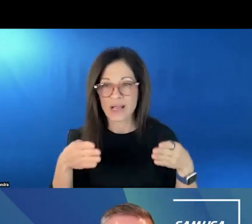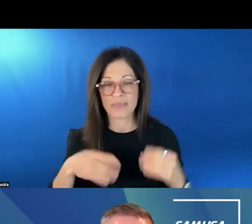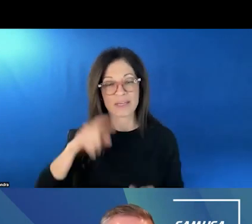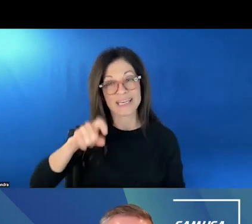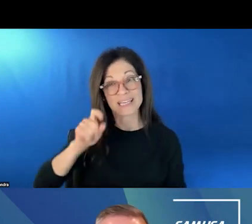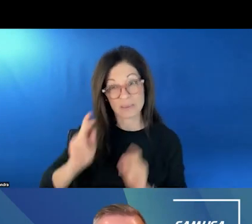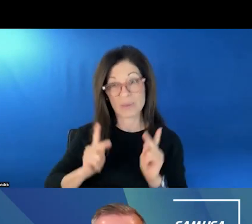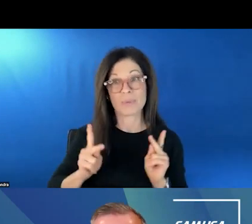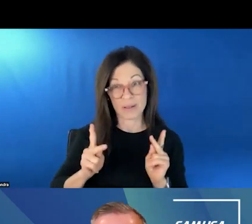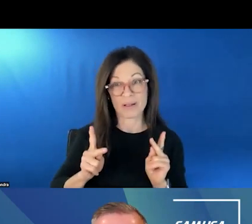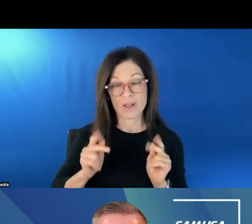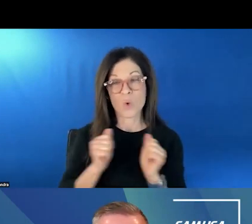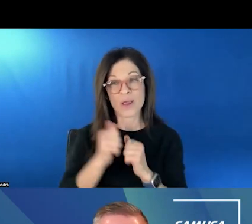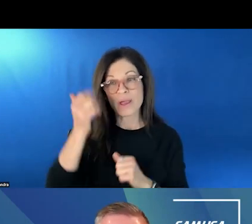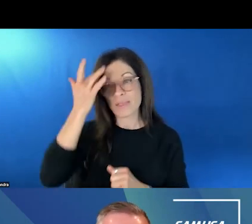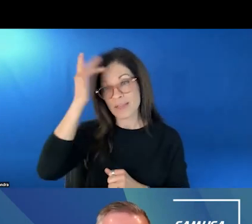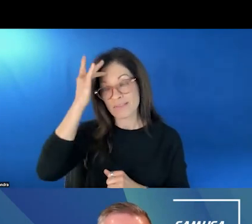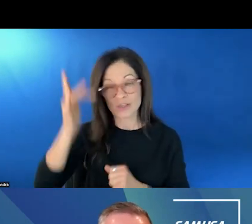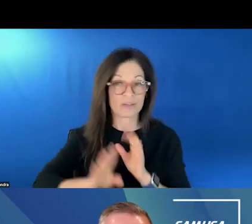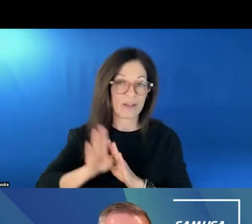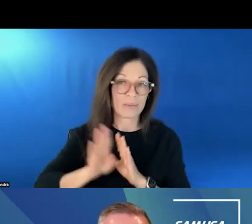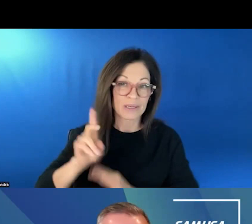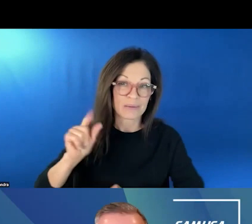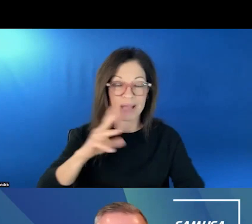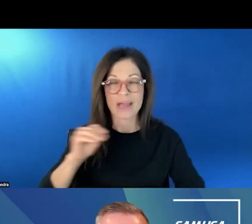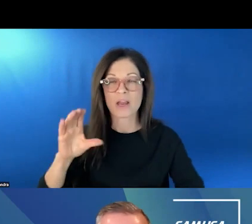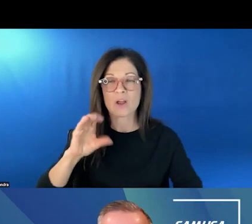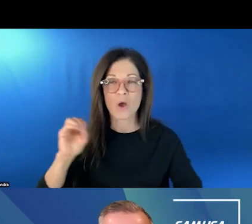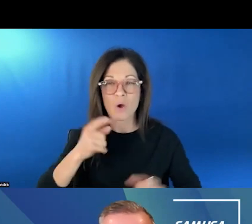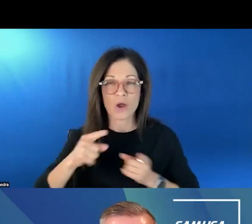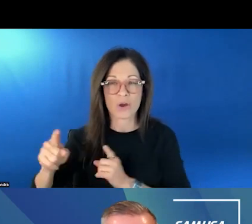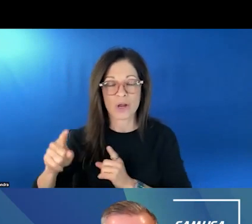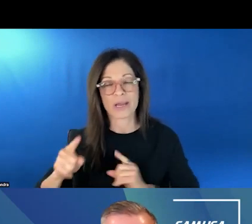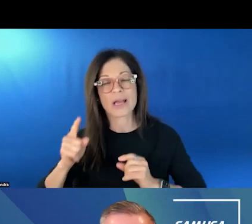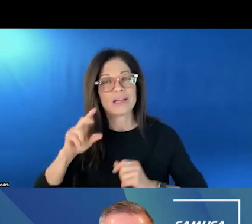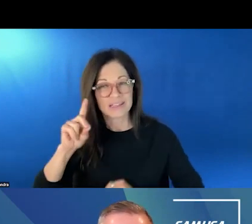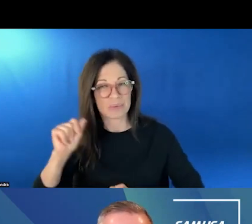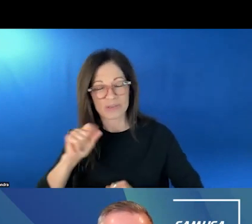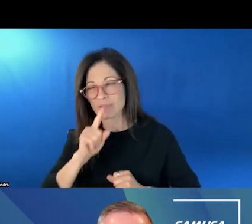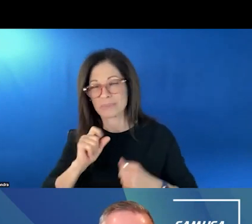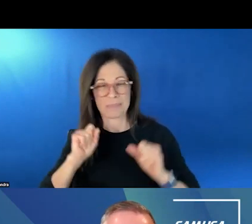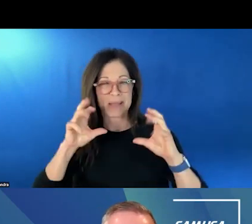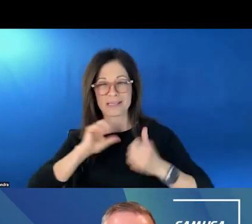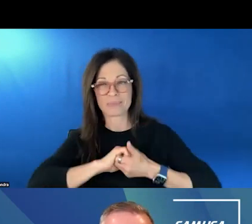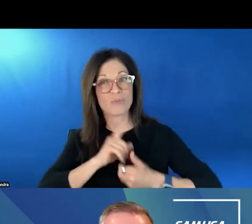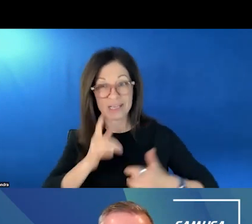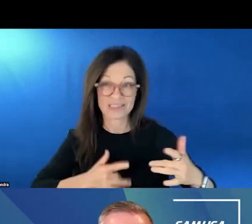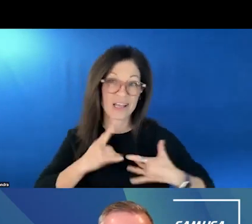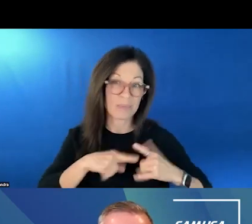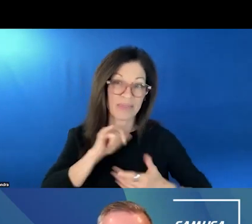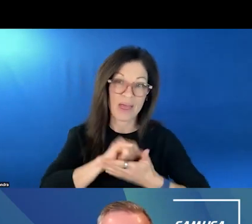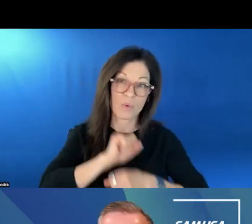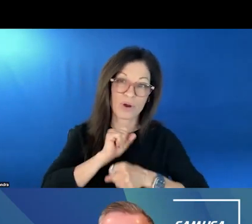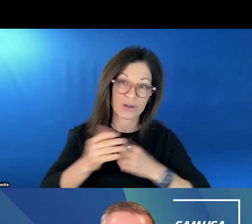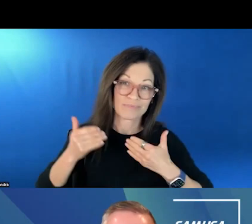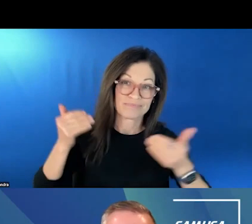of people with intellectual developmental disabilities and co-occurring mental health conditions. It's been a tremendous partnership and really excited about the work moving